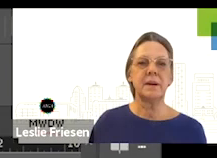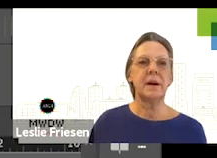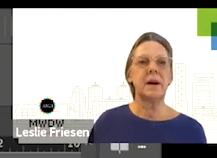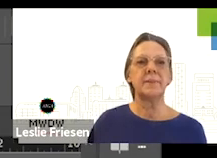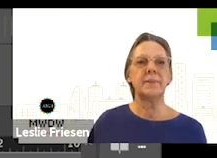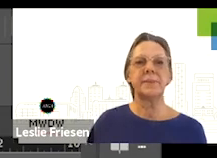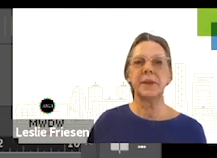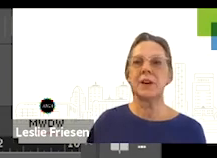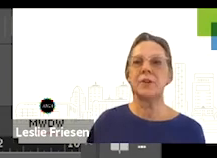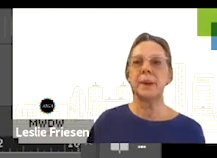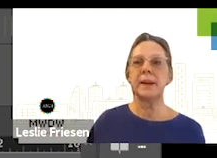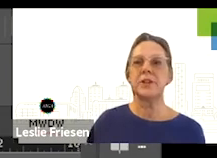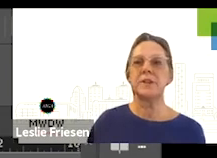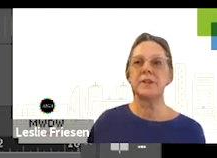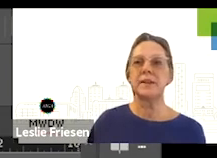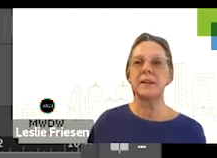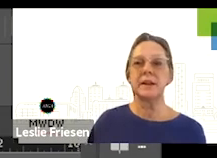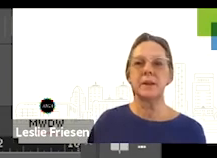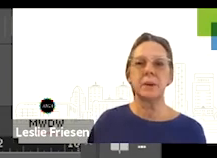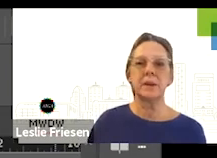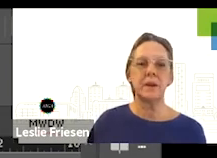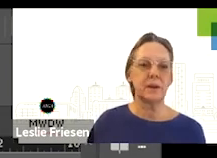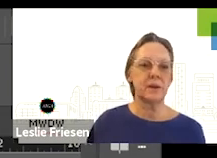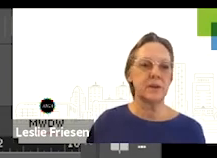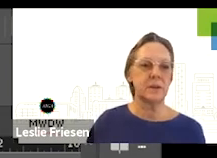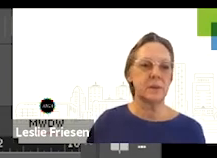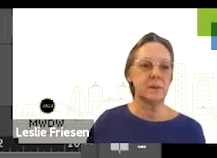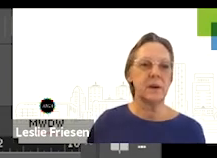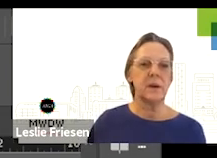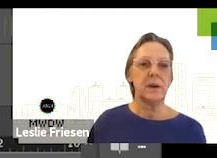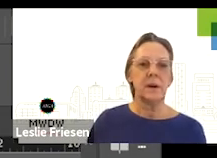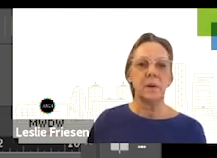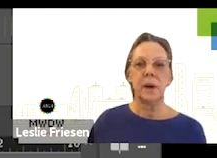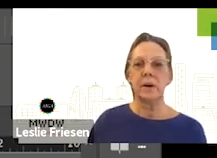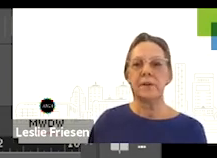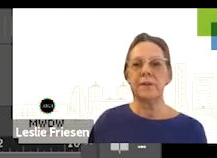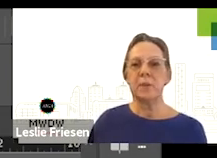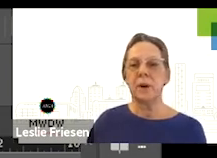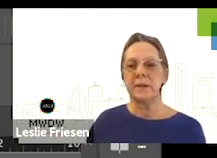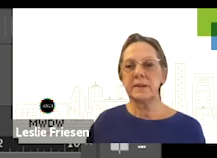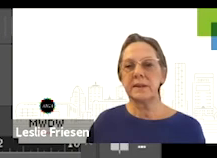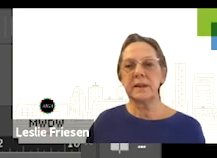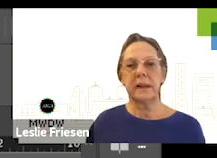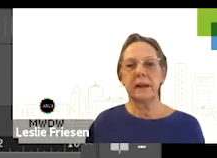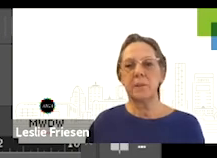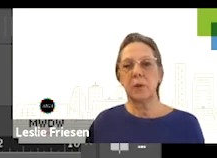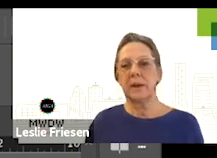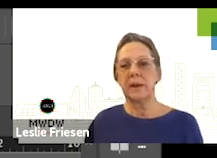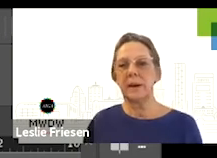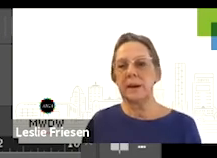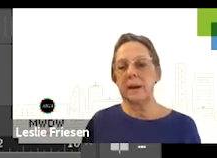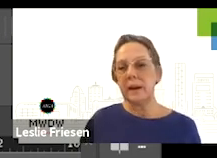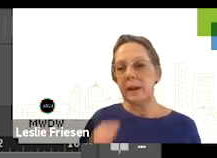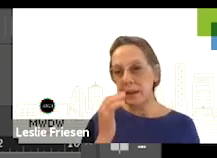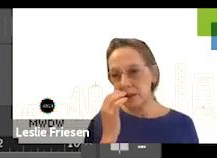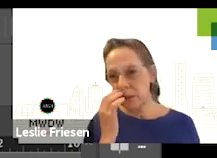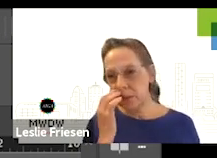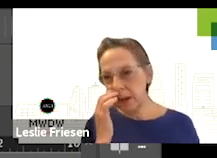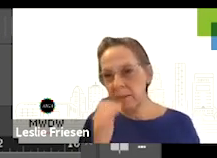hit shuffle pages. That's another one that you can do, where if you want to see, like I'm working on